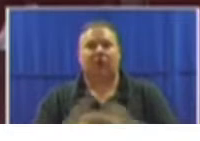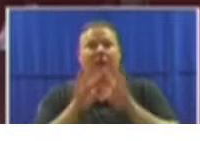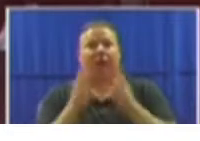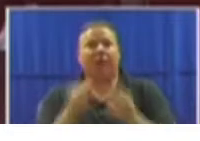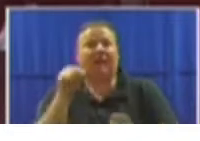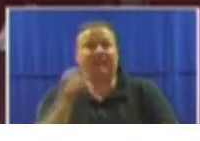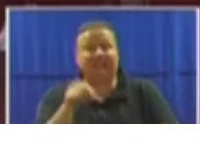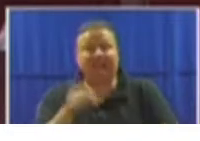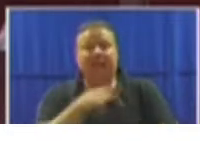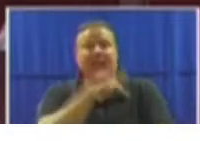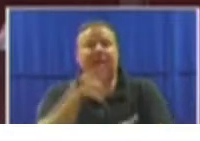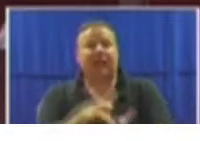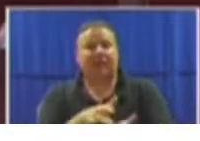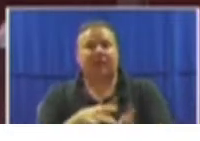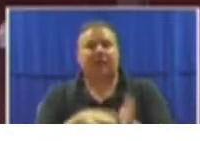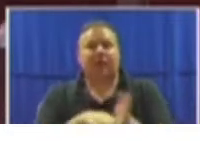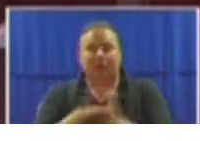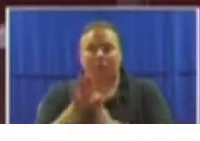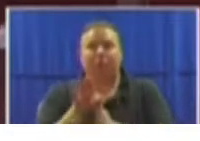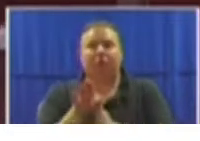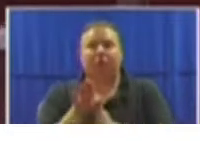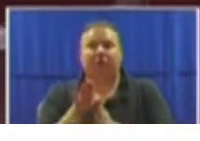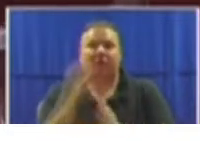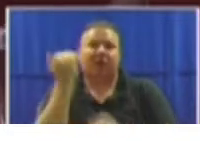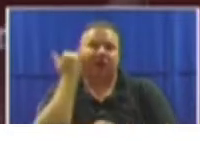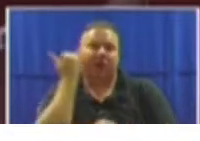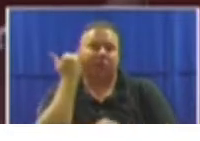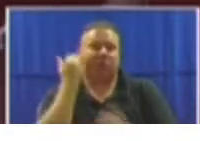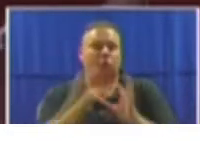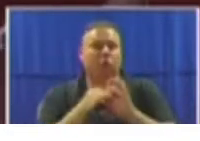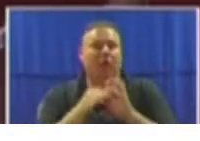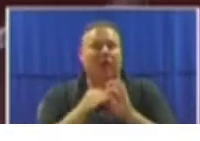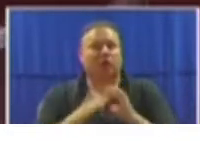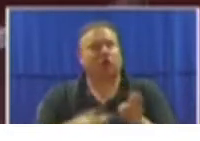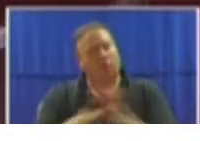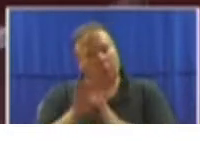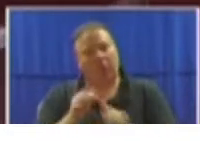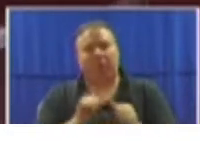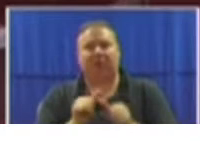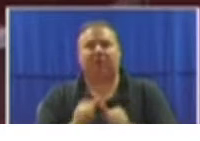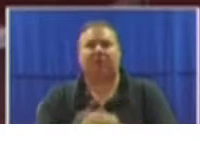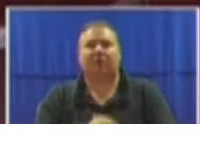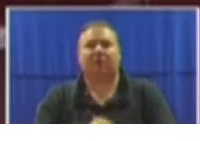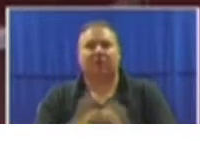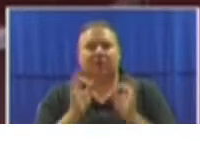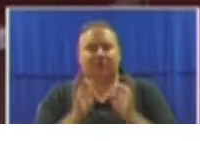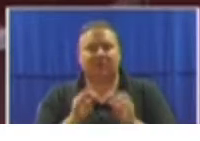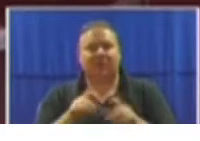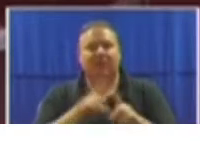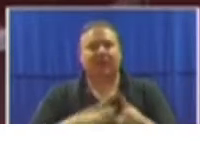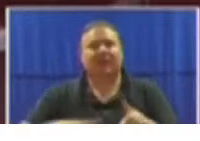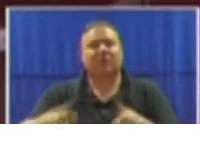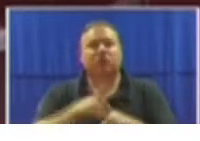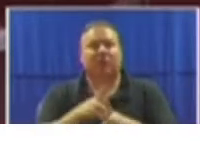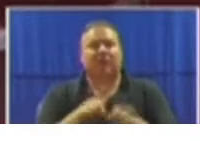of improved intergovernmental relations. In particular, the district development